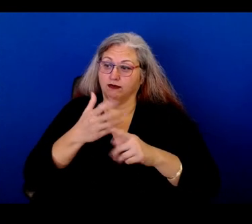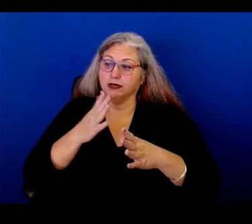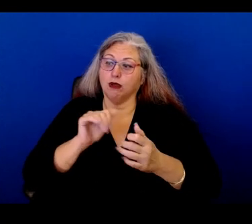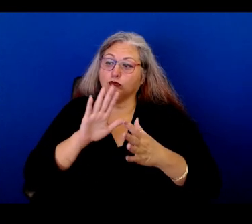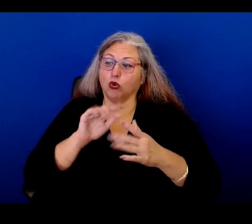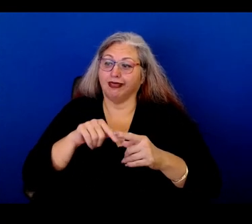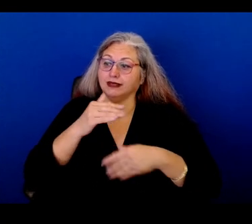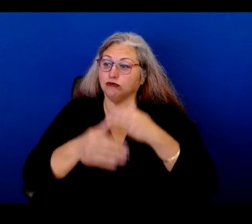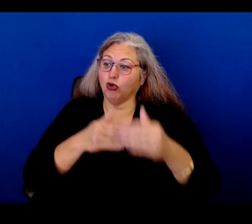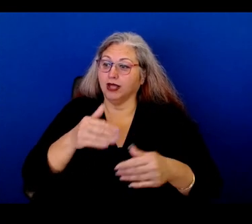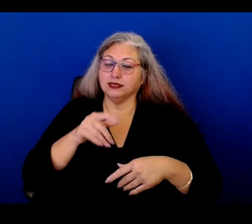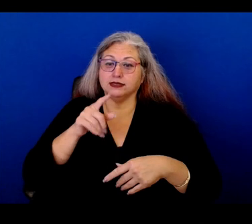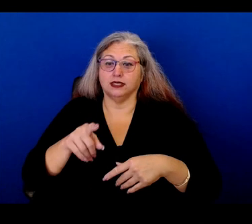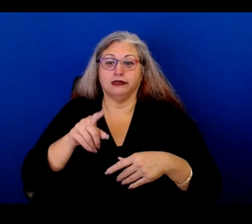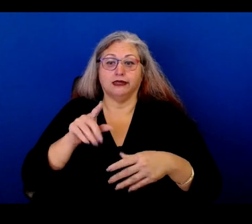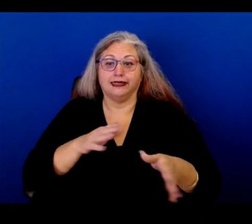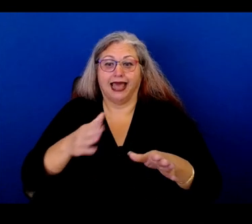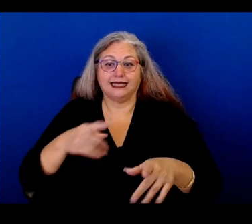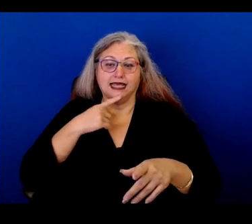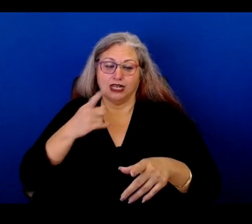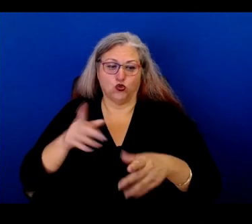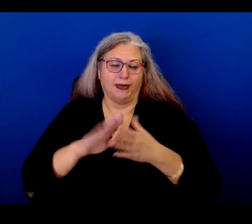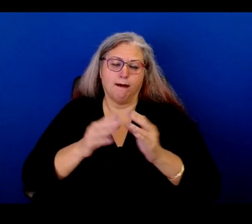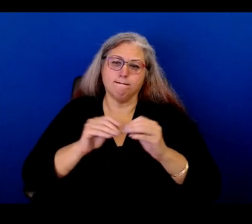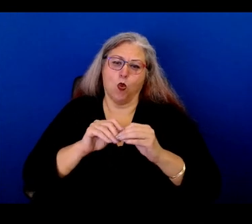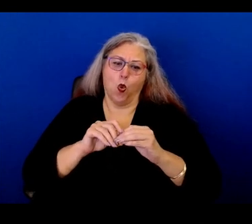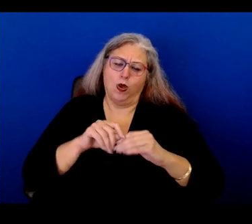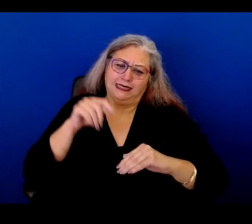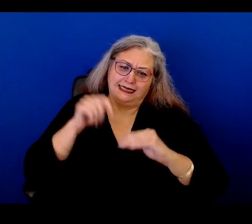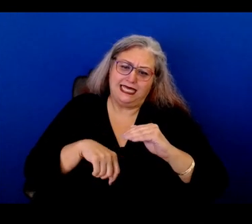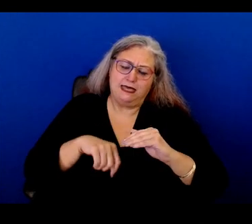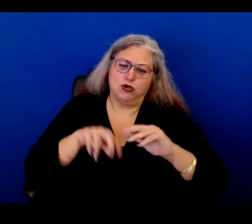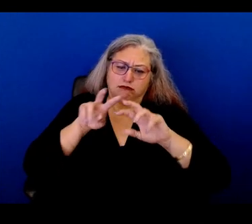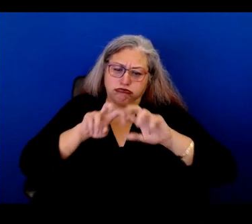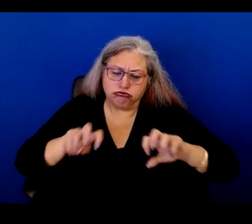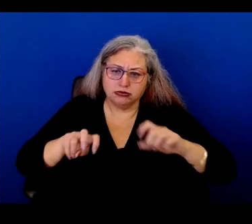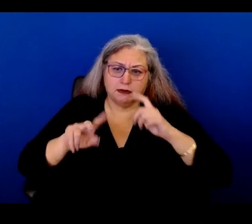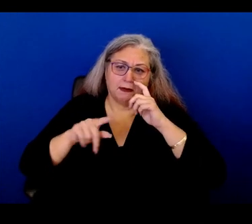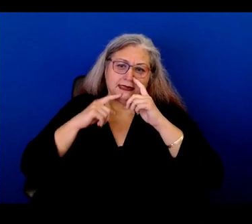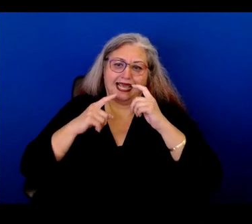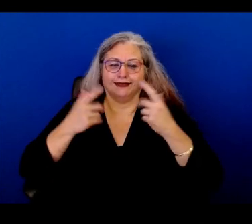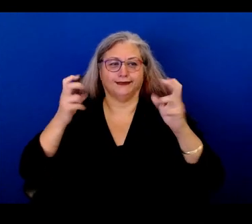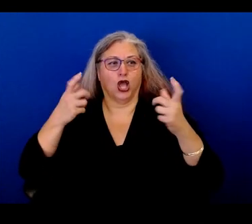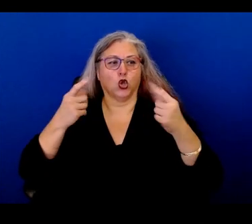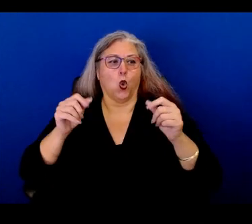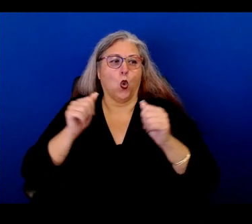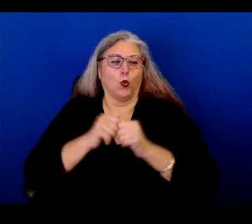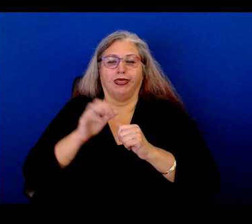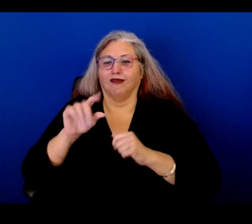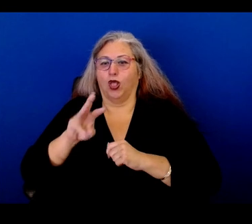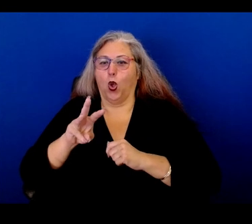of dying, you're telling us, I went even deeper into a process of trying to, as people say, go with the flow, as like